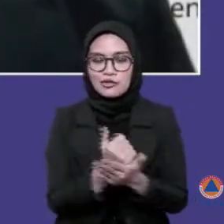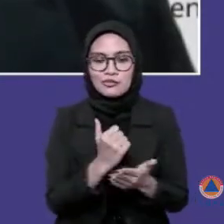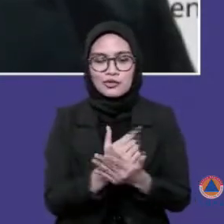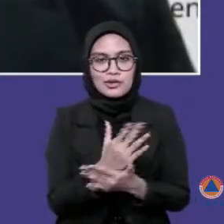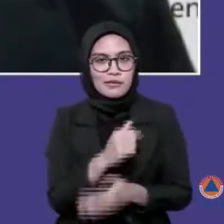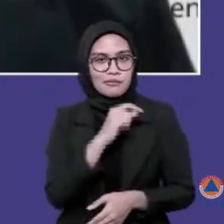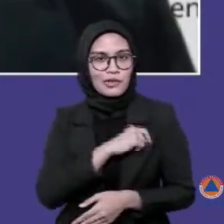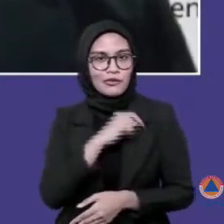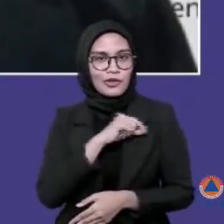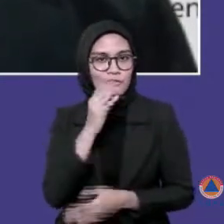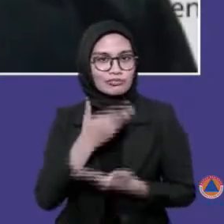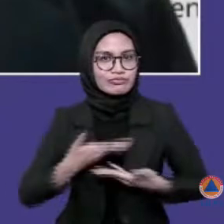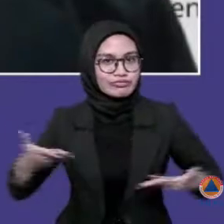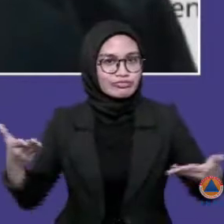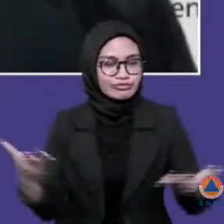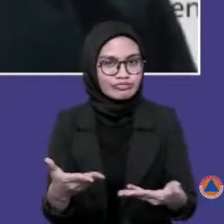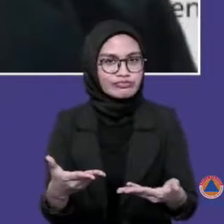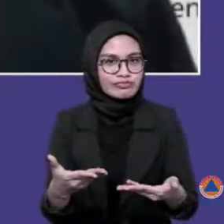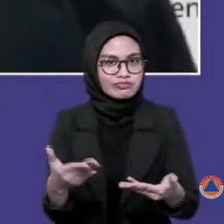members. And